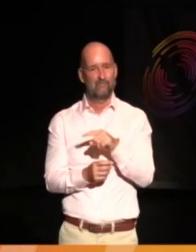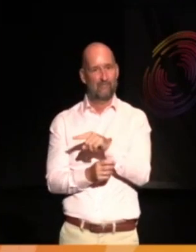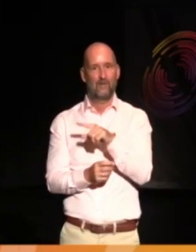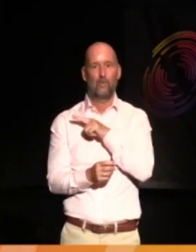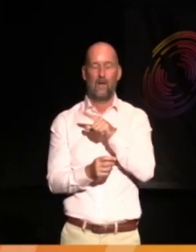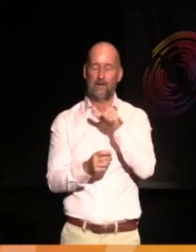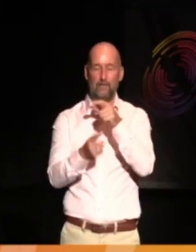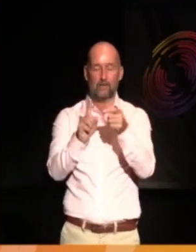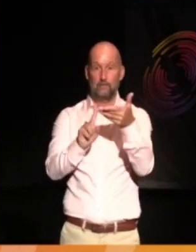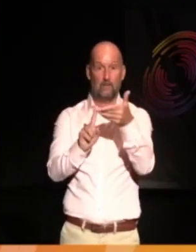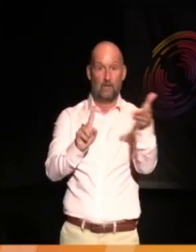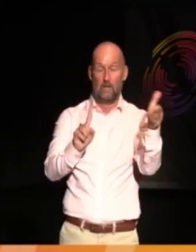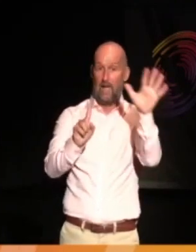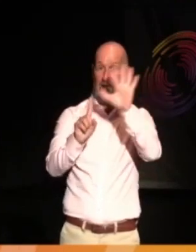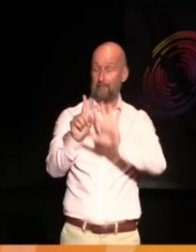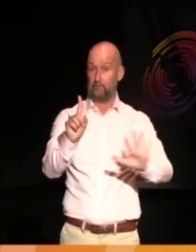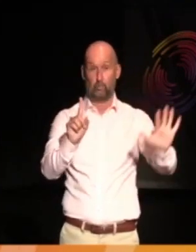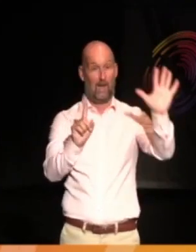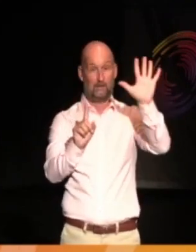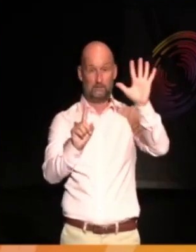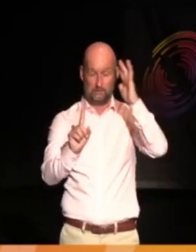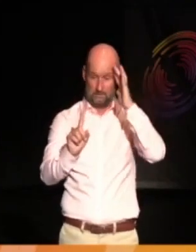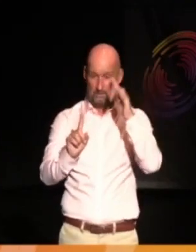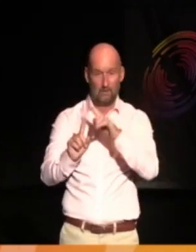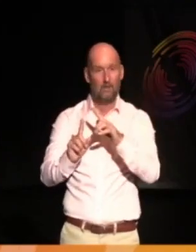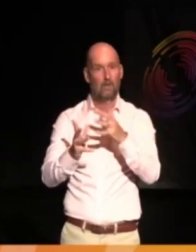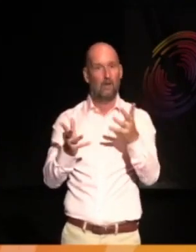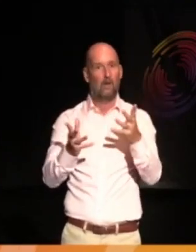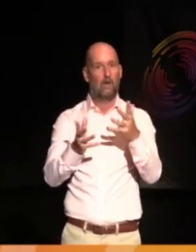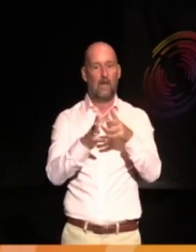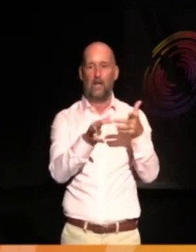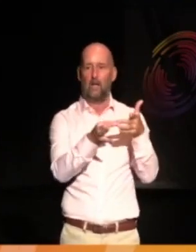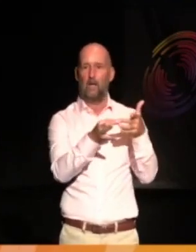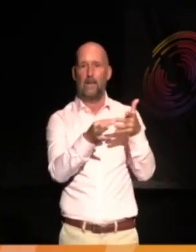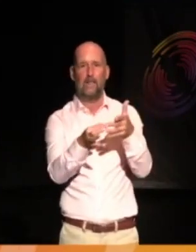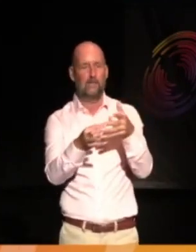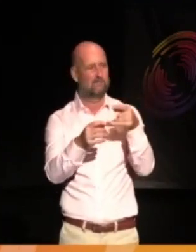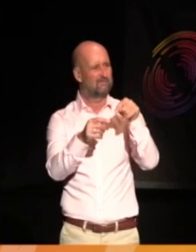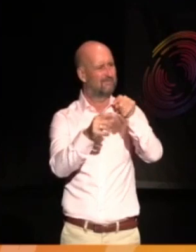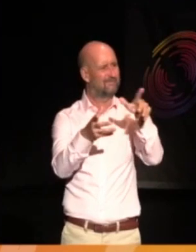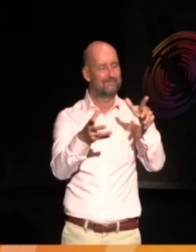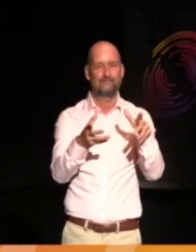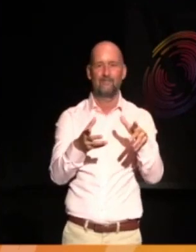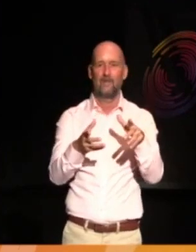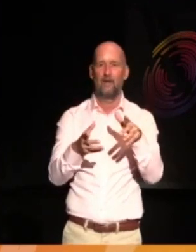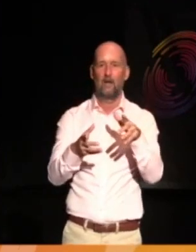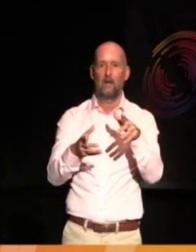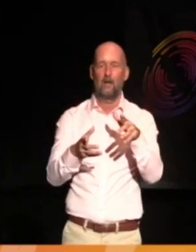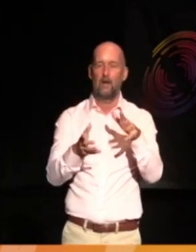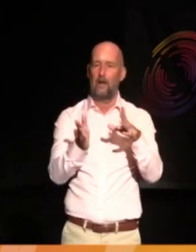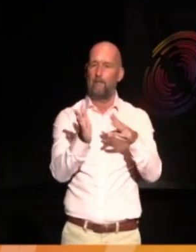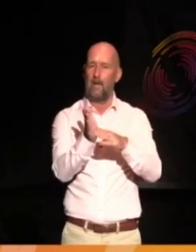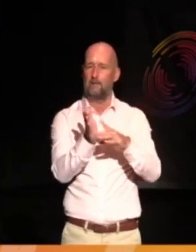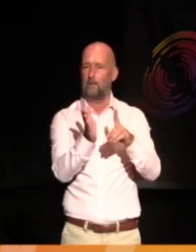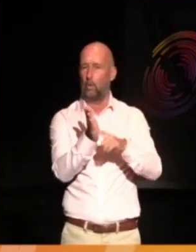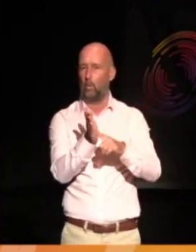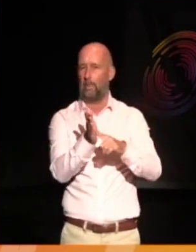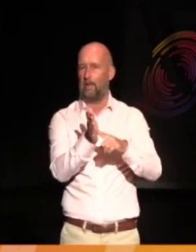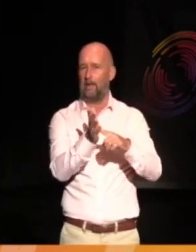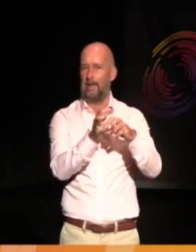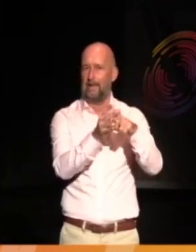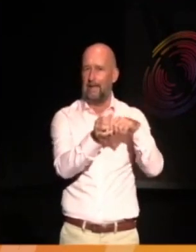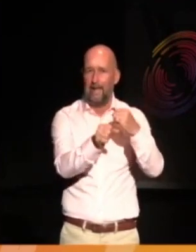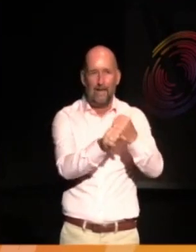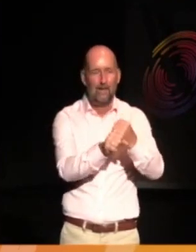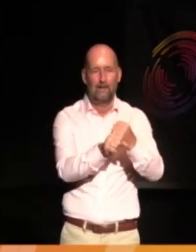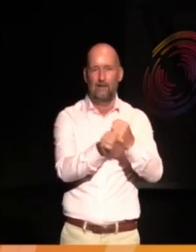abstract and leadery. So it's like Martin Luther King or Malcolm X, and kids look at that and